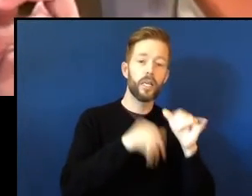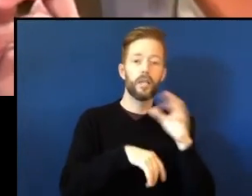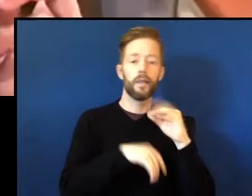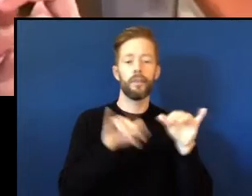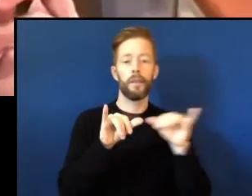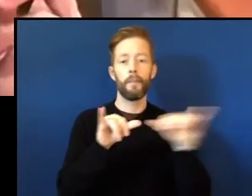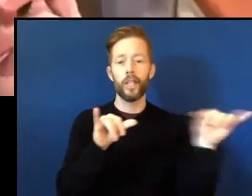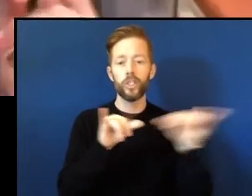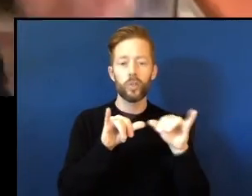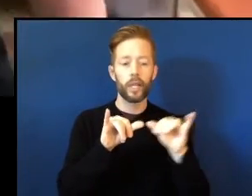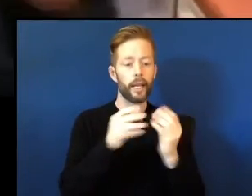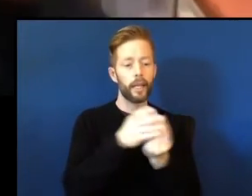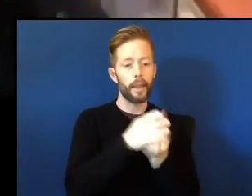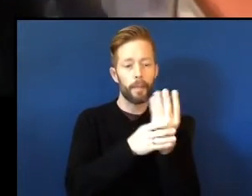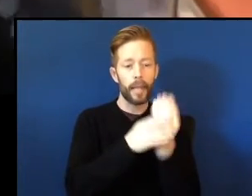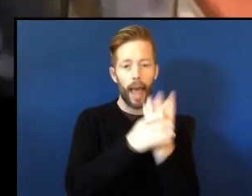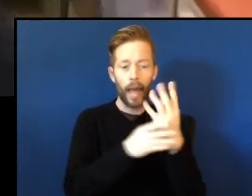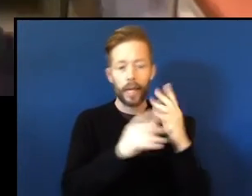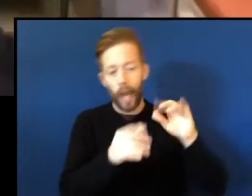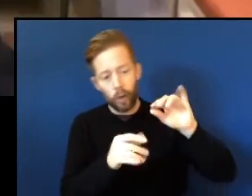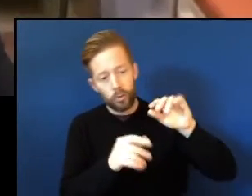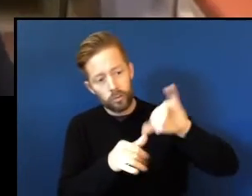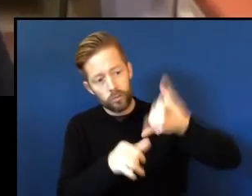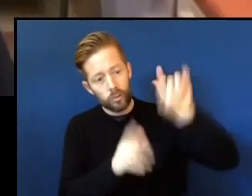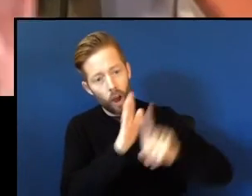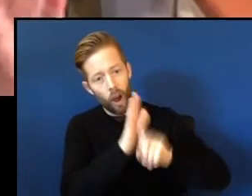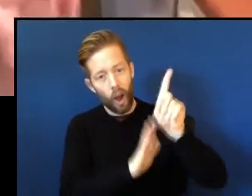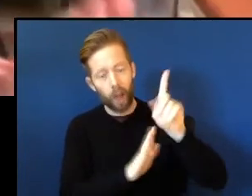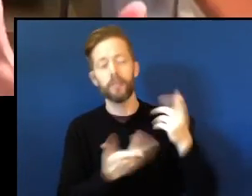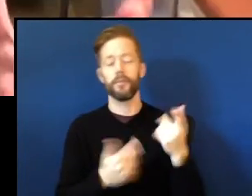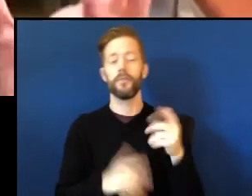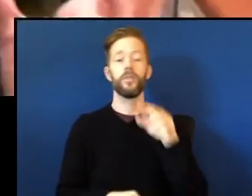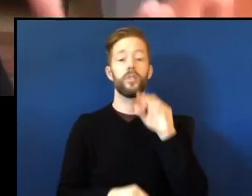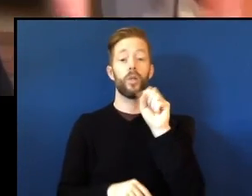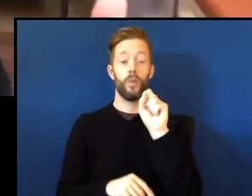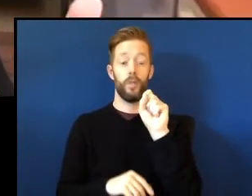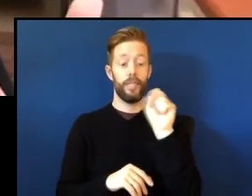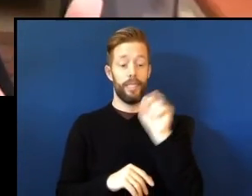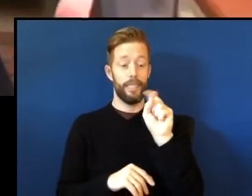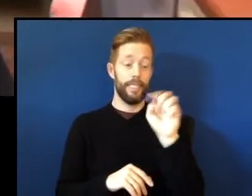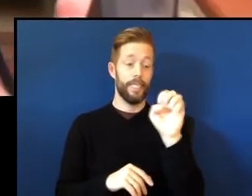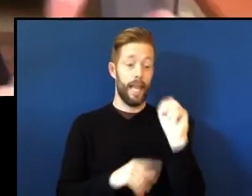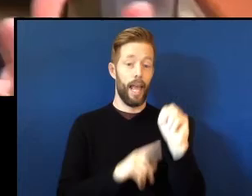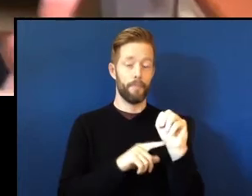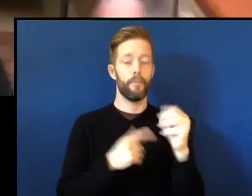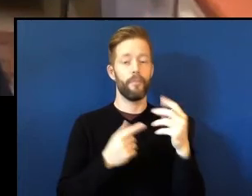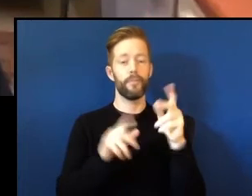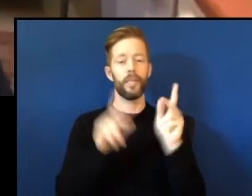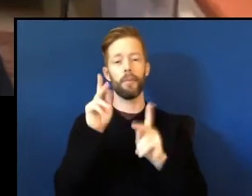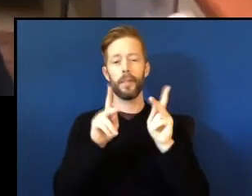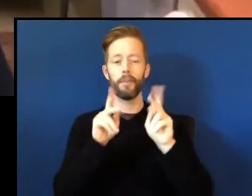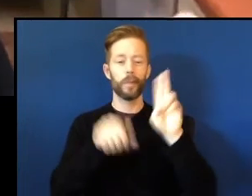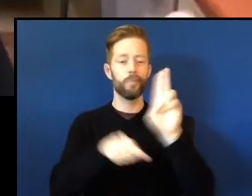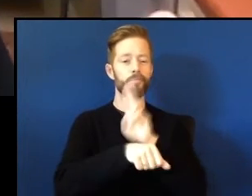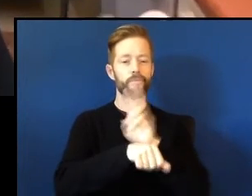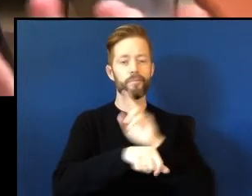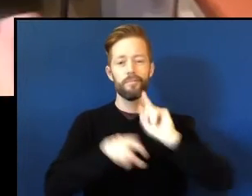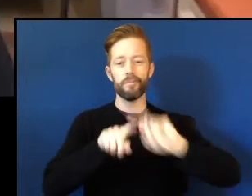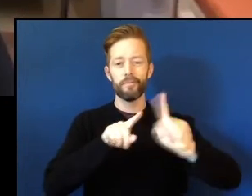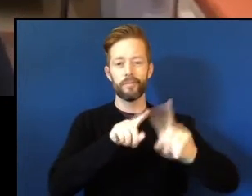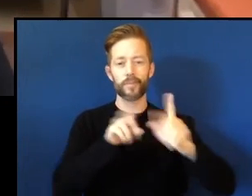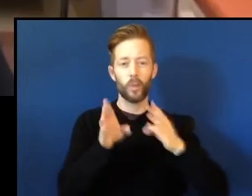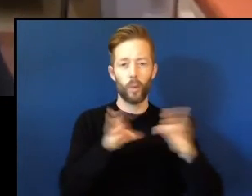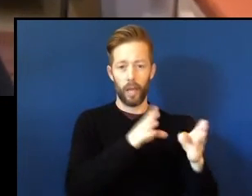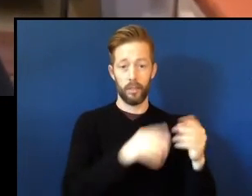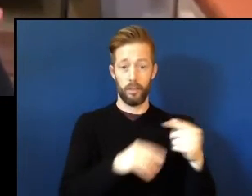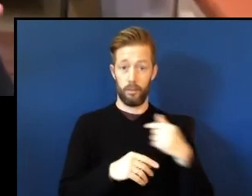things like measuring the plant height, we're using math, right? So STEM as an acronym gets to use different ways by different people. I